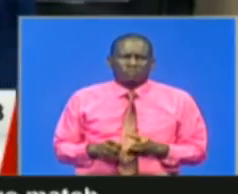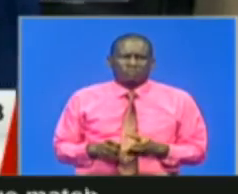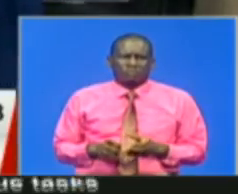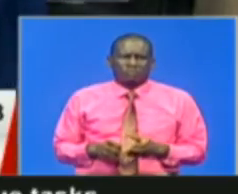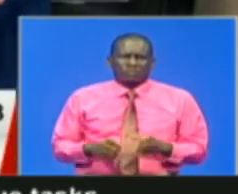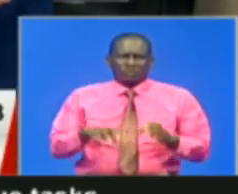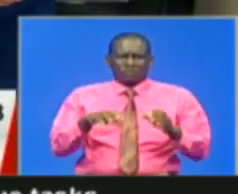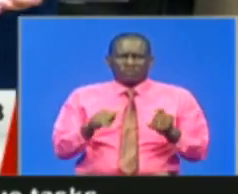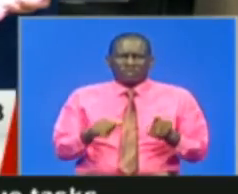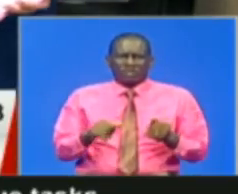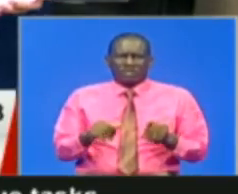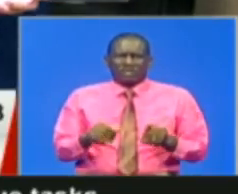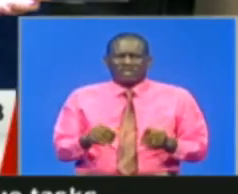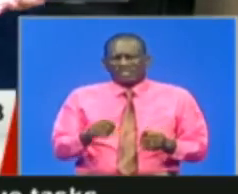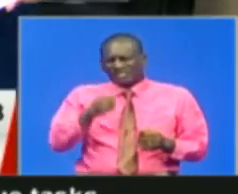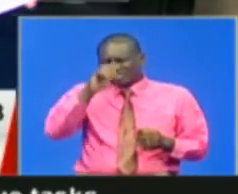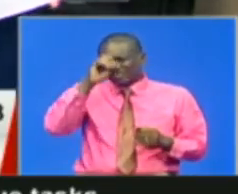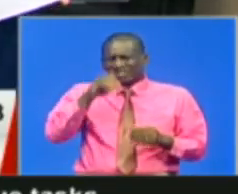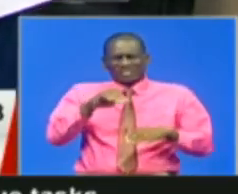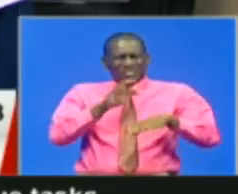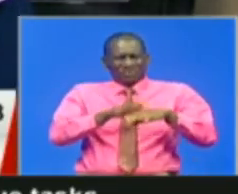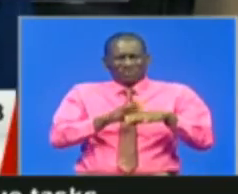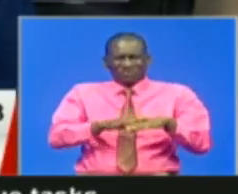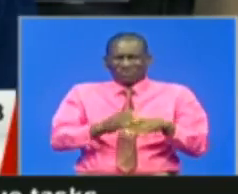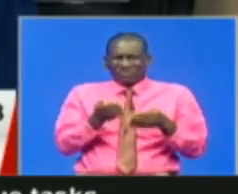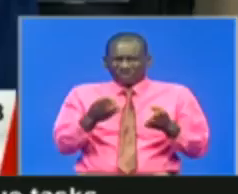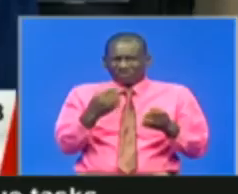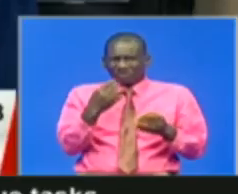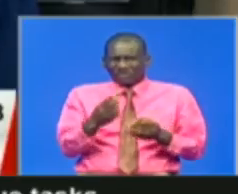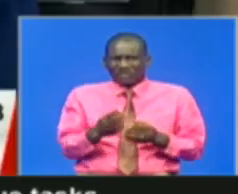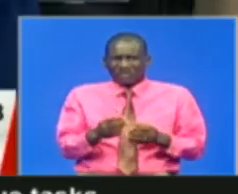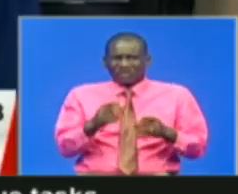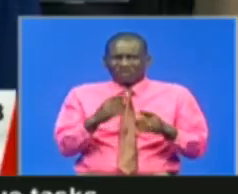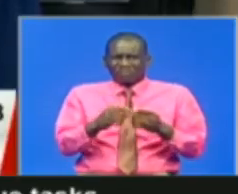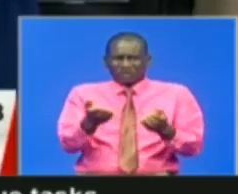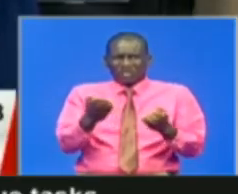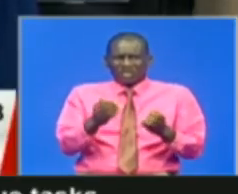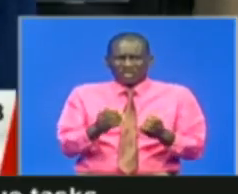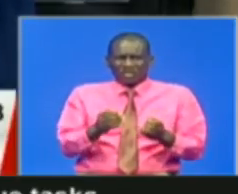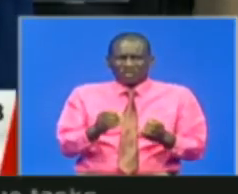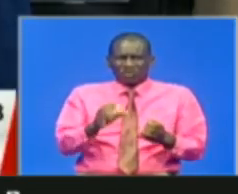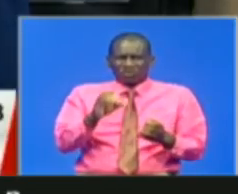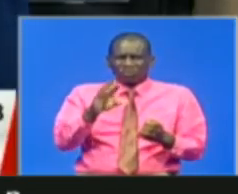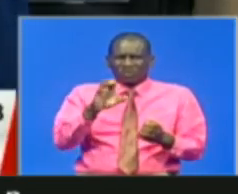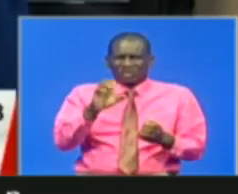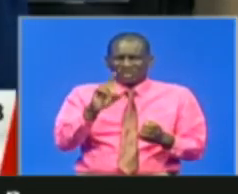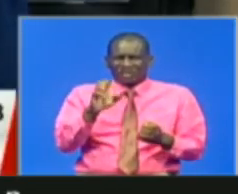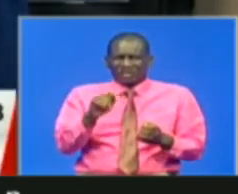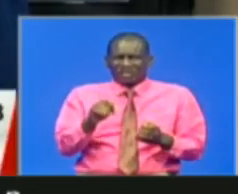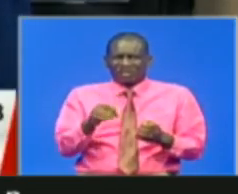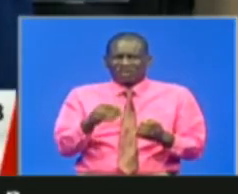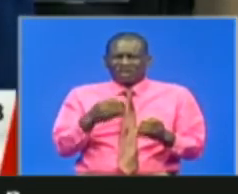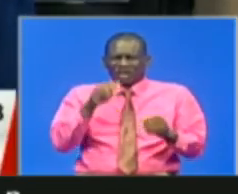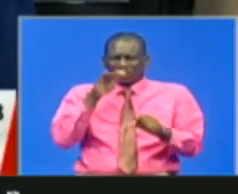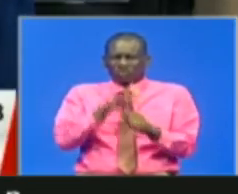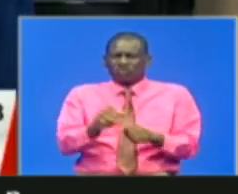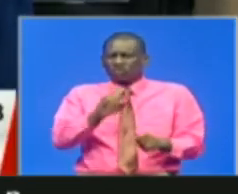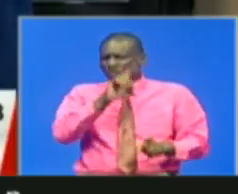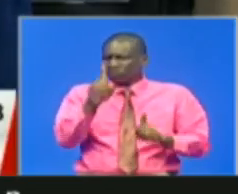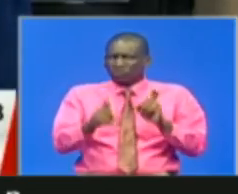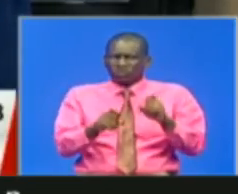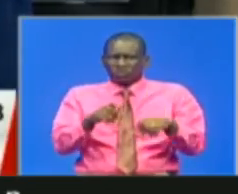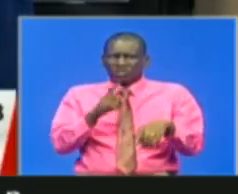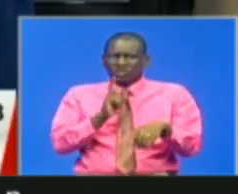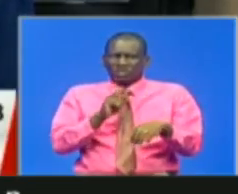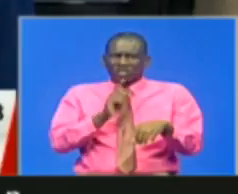What an absolutely amazing sight. That needs credit to be where it's due, because there's a lot of questions as to when it was